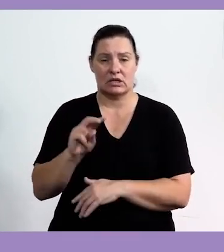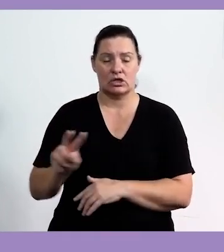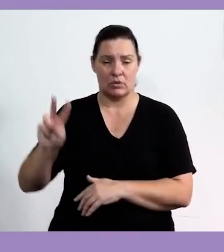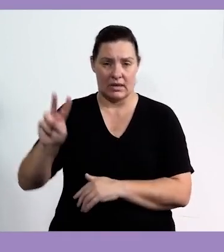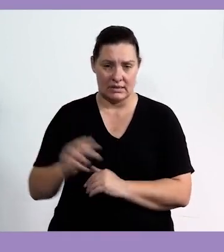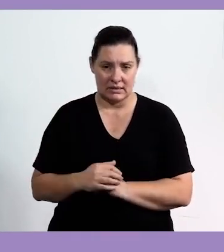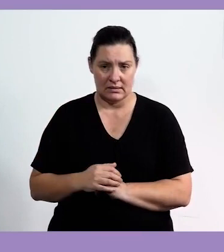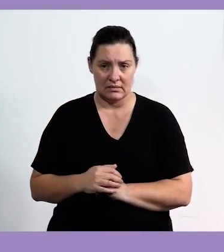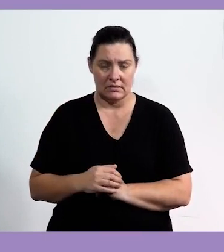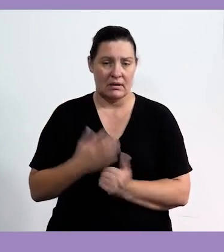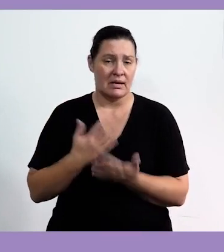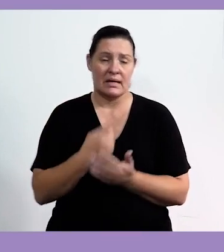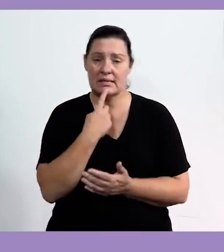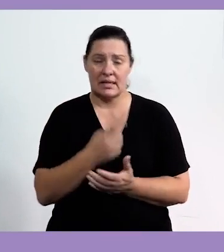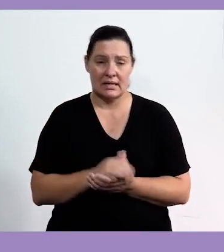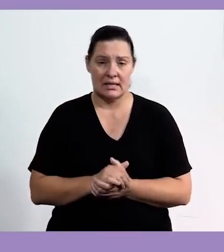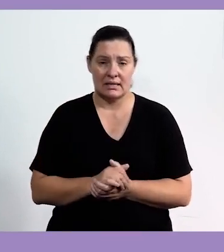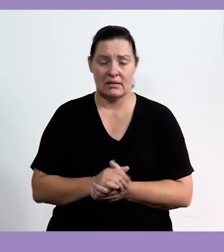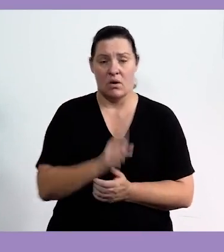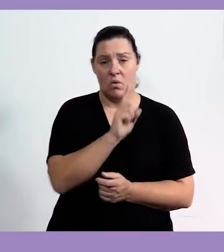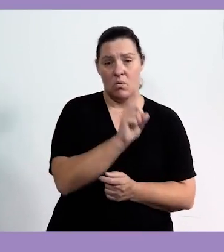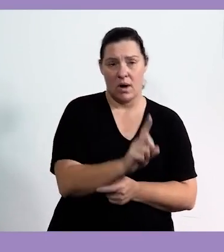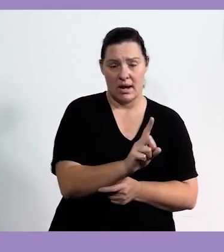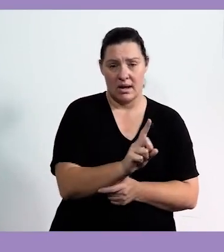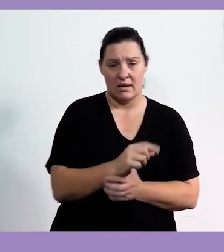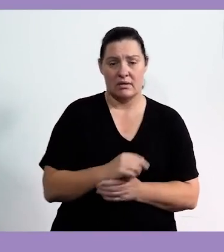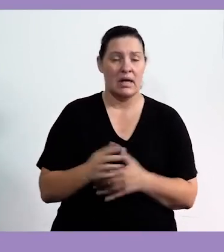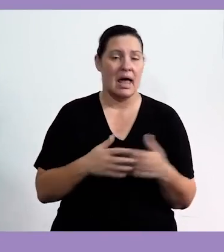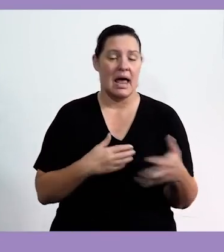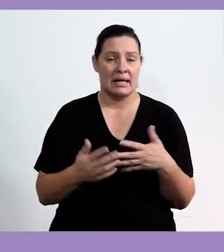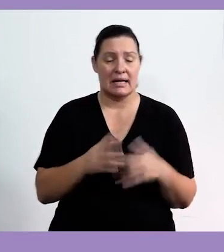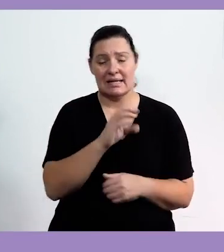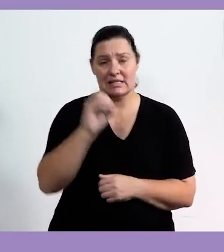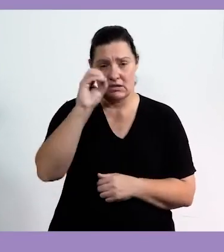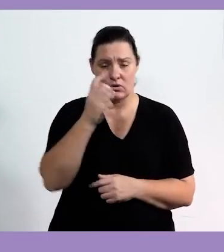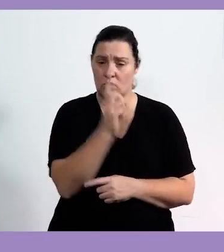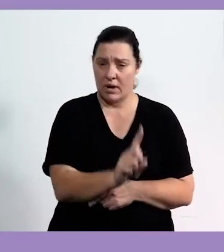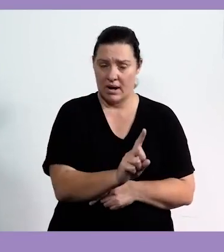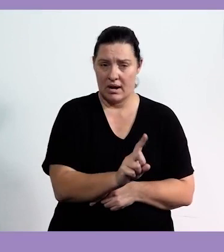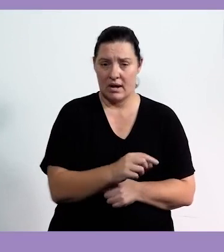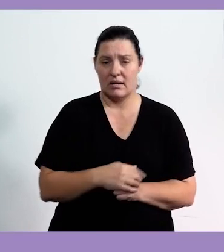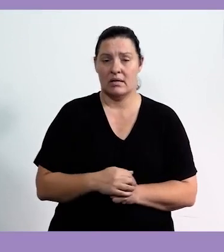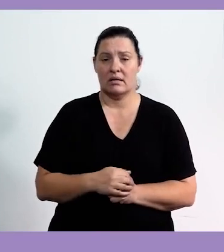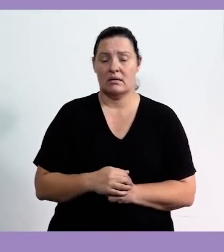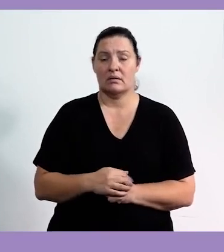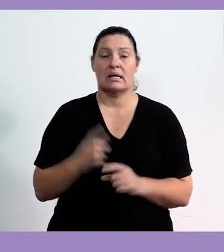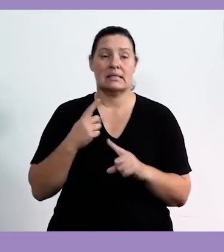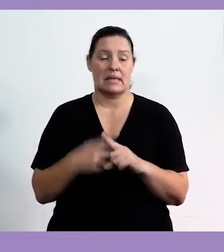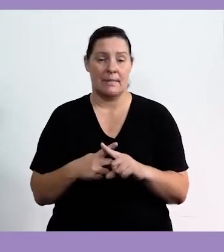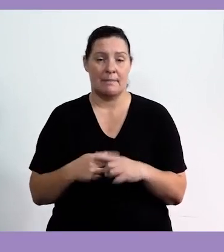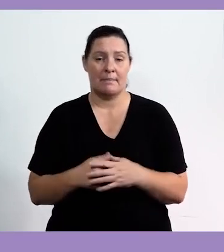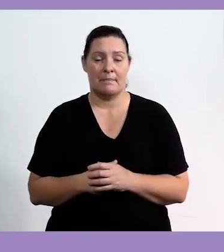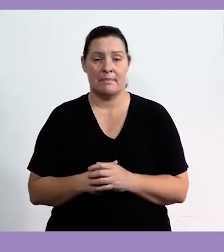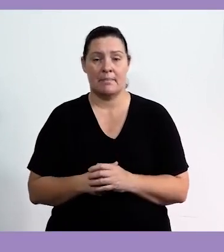squared. We can simply say there 1, because anything to the exponent 0 is 1, and we are going